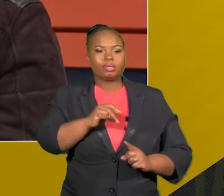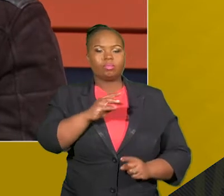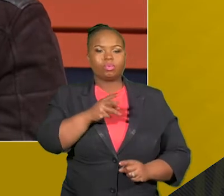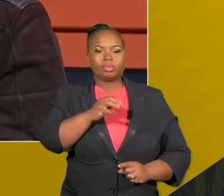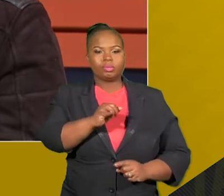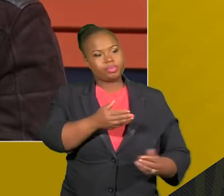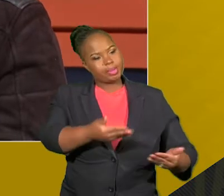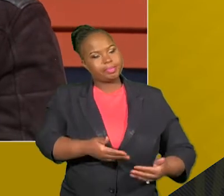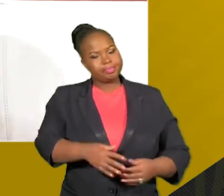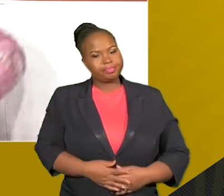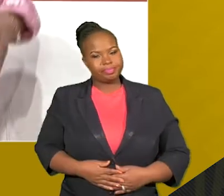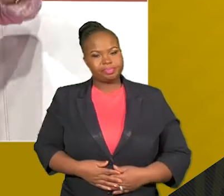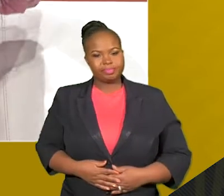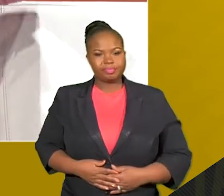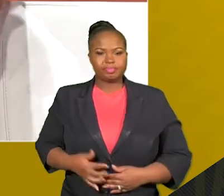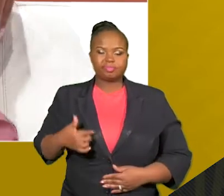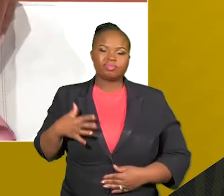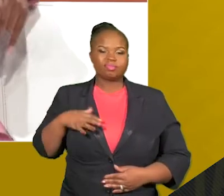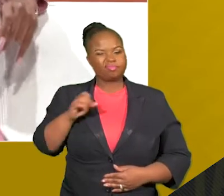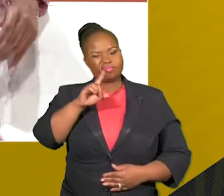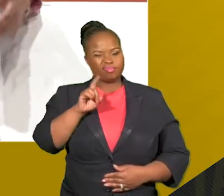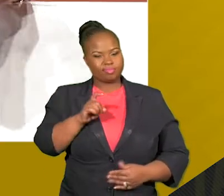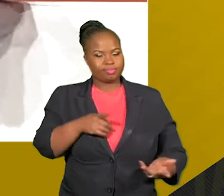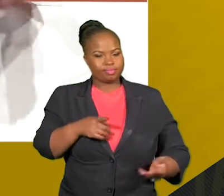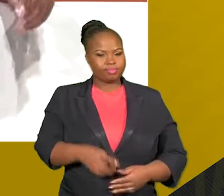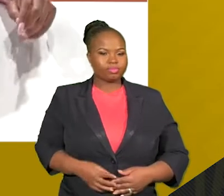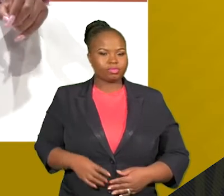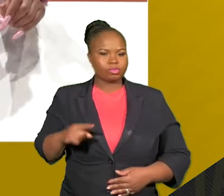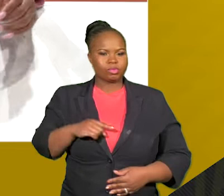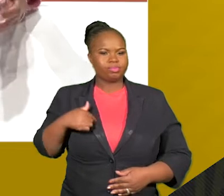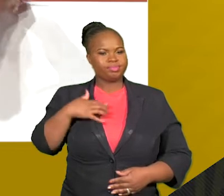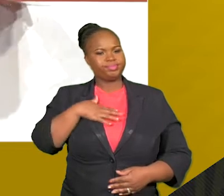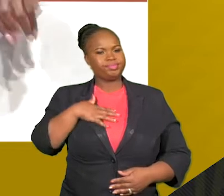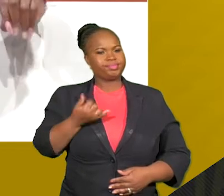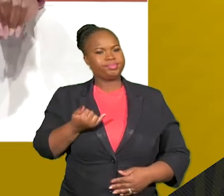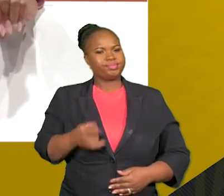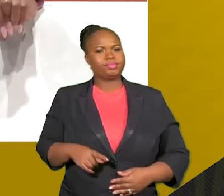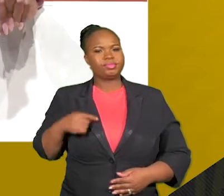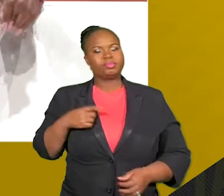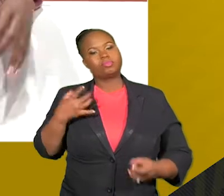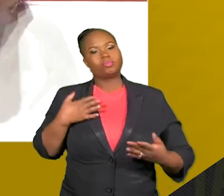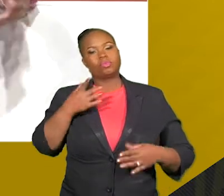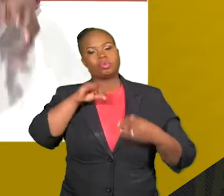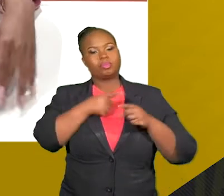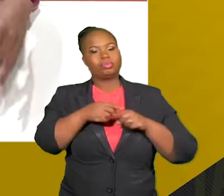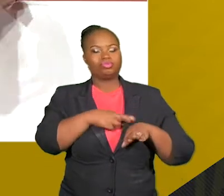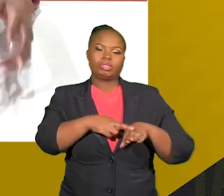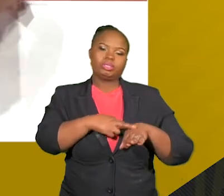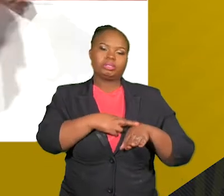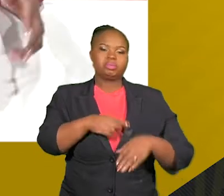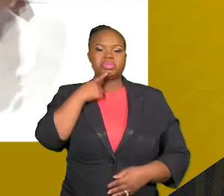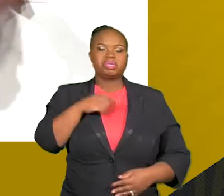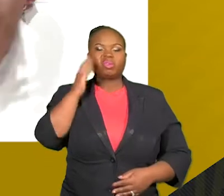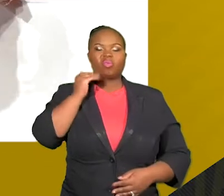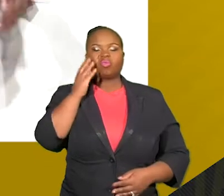Thetha. Kini, I want to throw an analogy. Because what it feels to me is sometimes we speak about racism. Yeah. And we speak, Rere Mahua